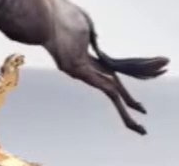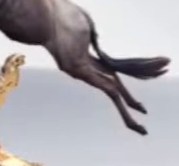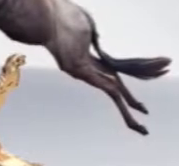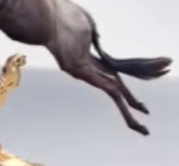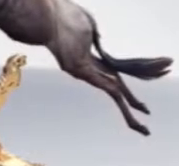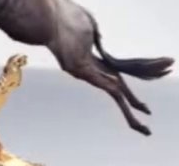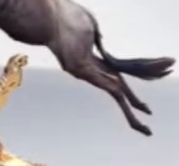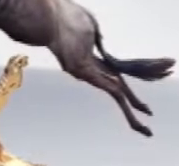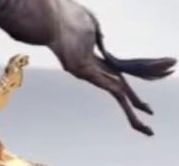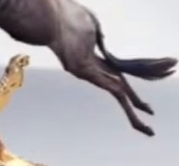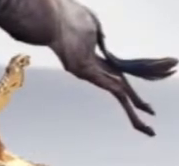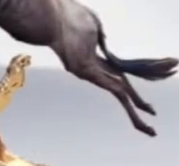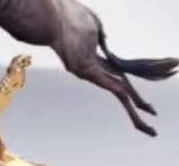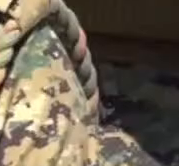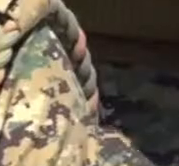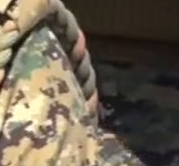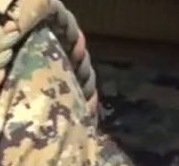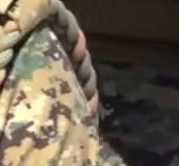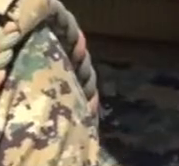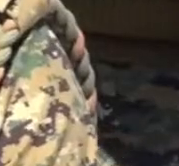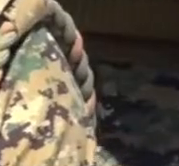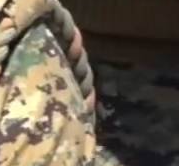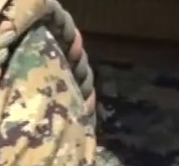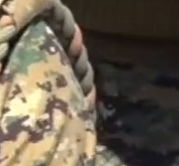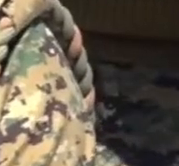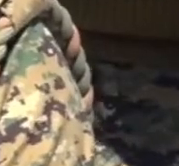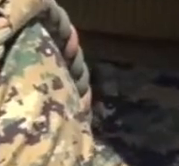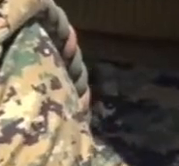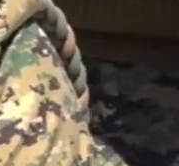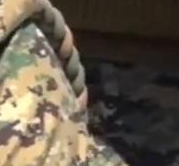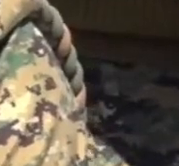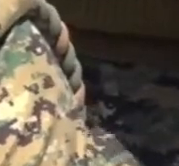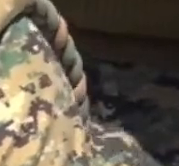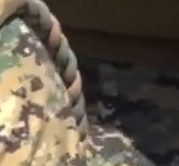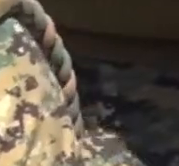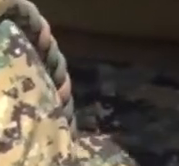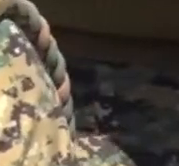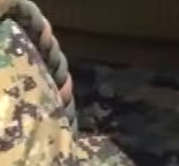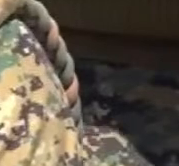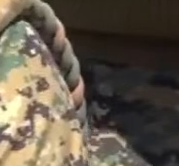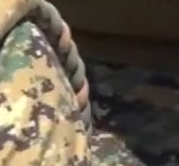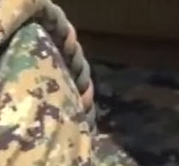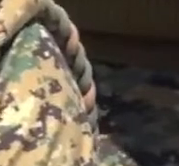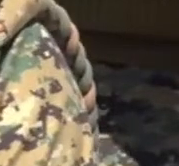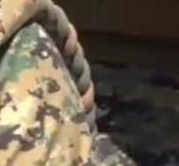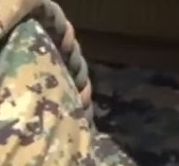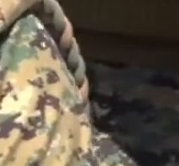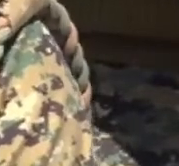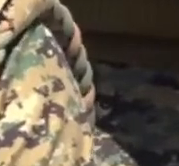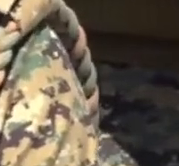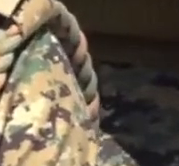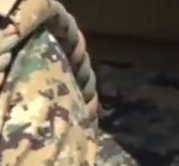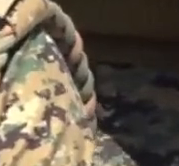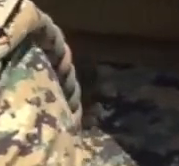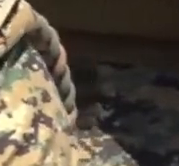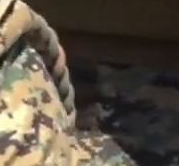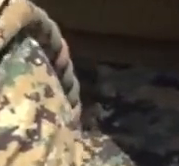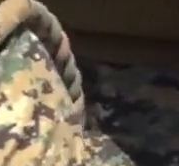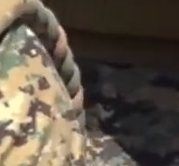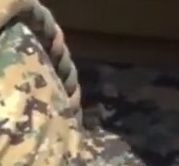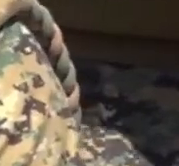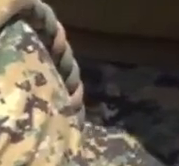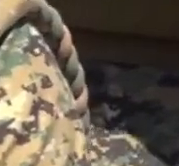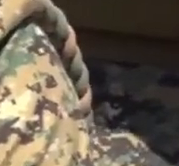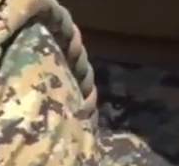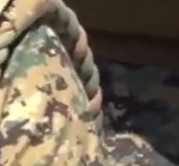being residents of the national park. We are finding more wildlife within the conservancies, more than